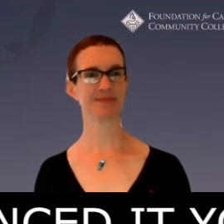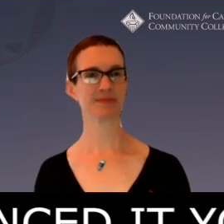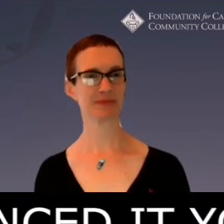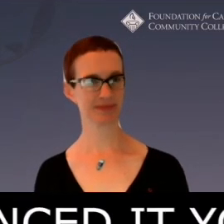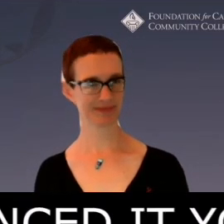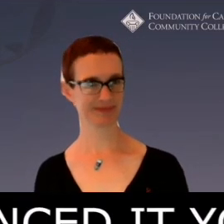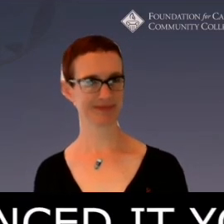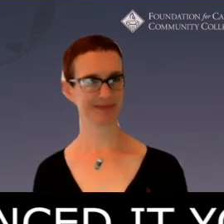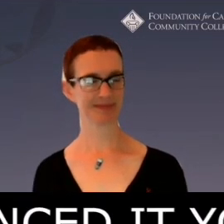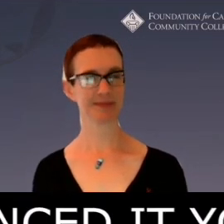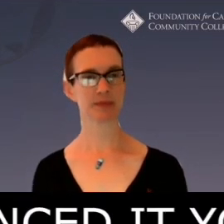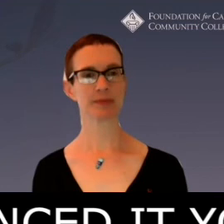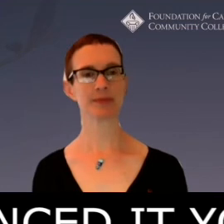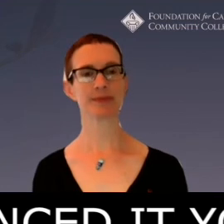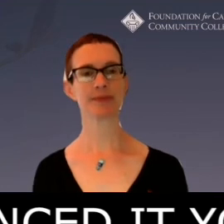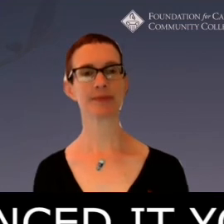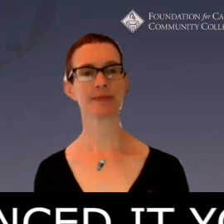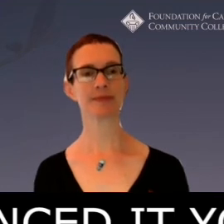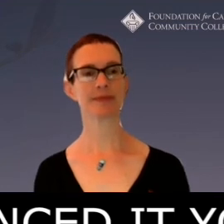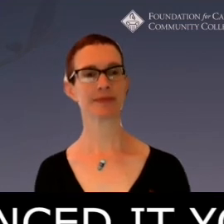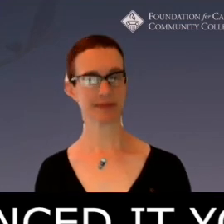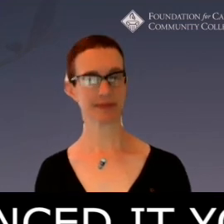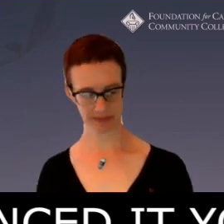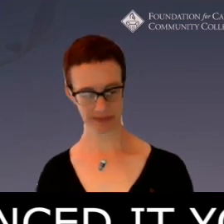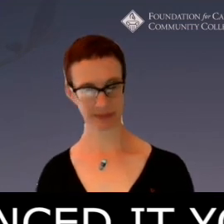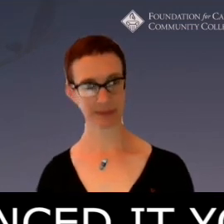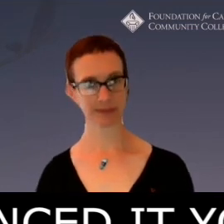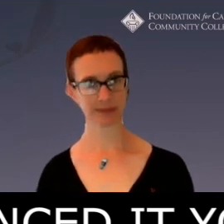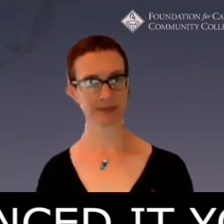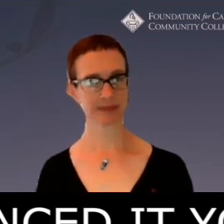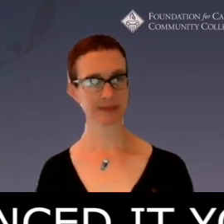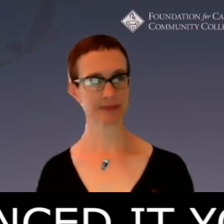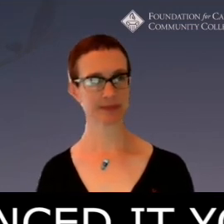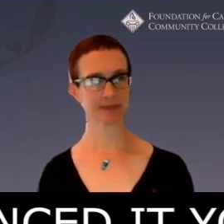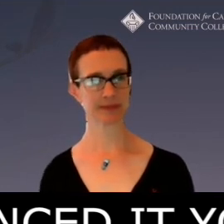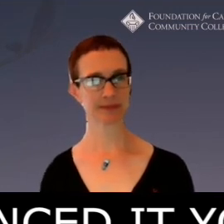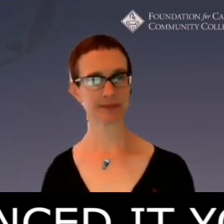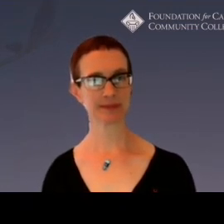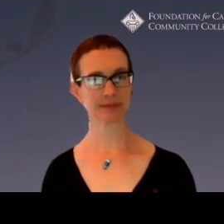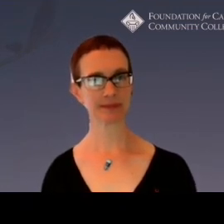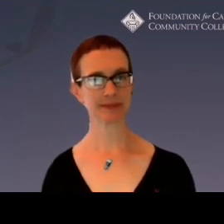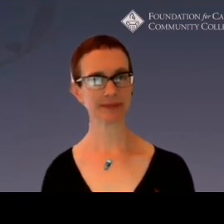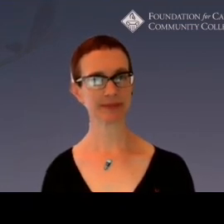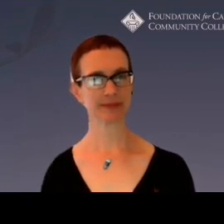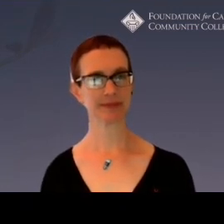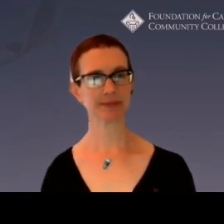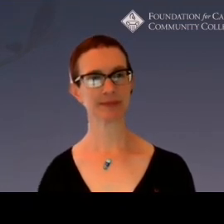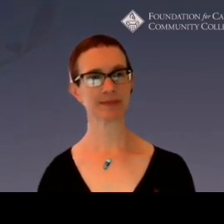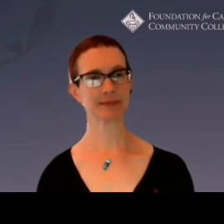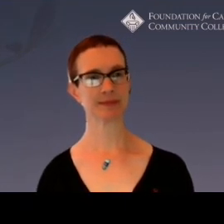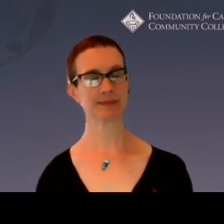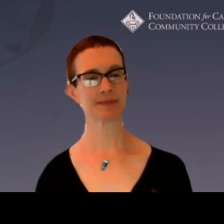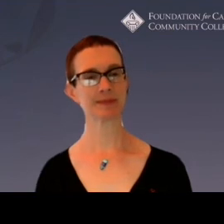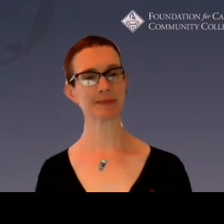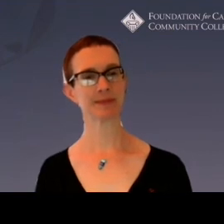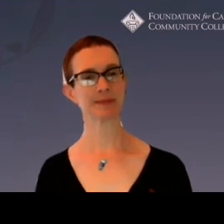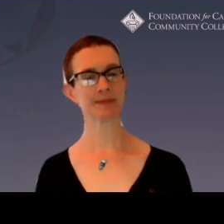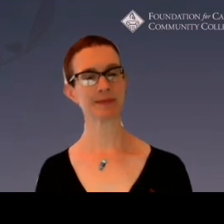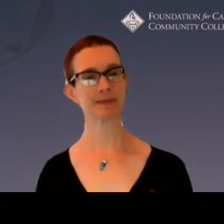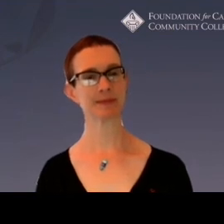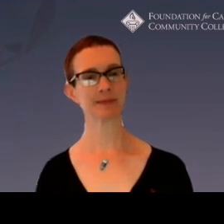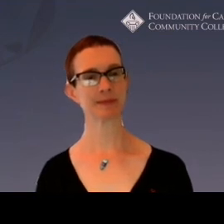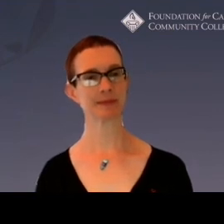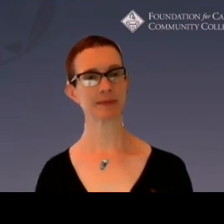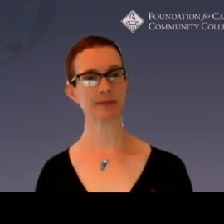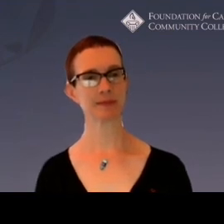I've got Yes. Campine as the last name, so I understand. Hey, we have to laugh from time to time. I had